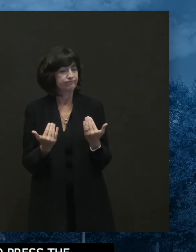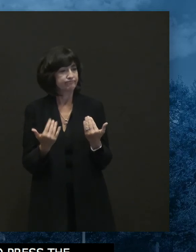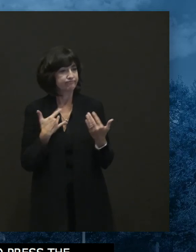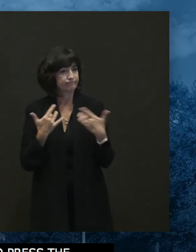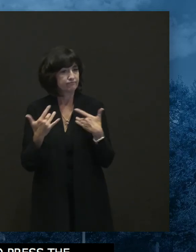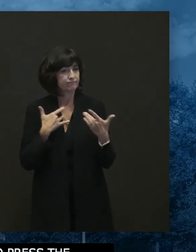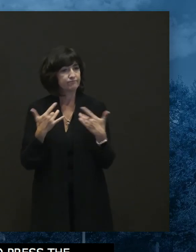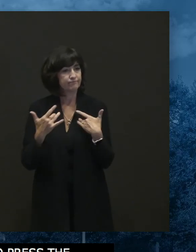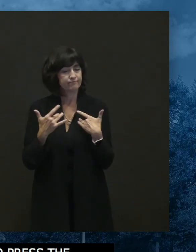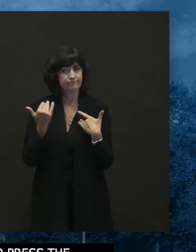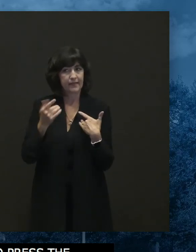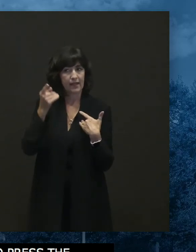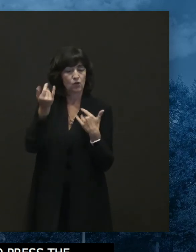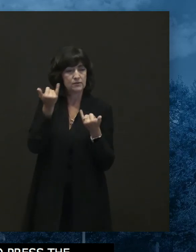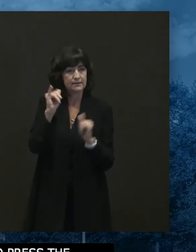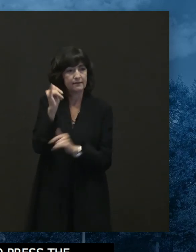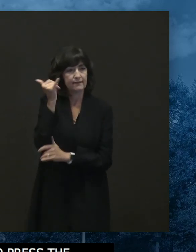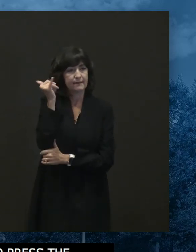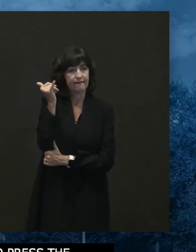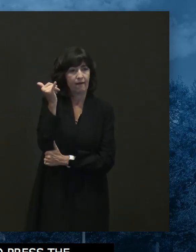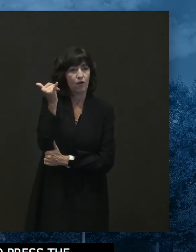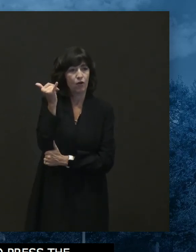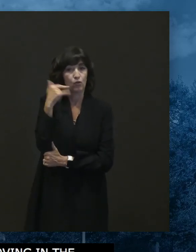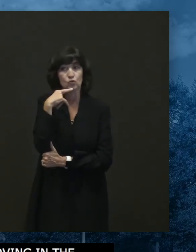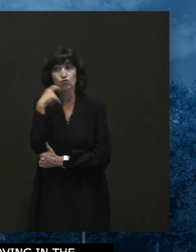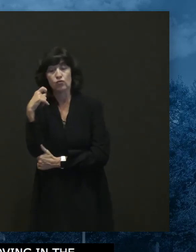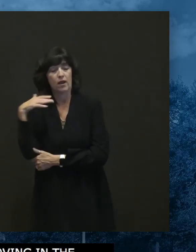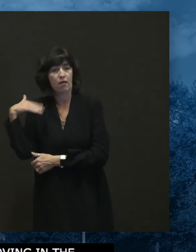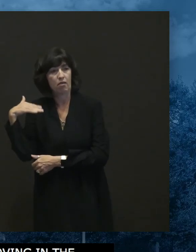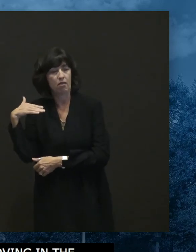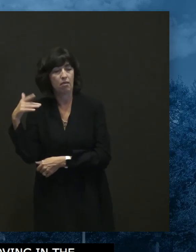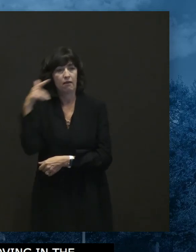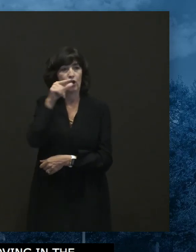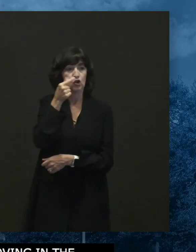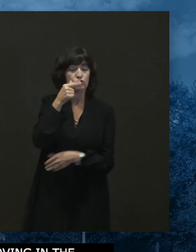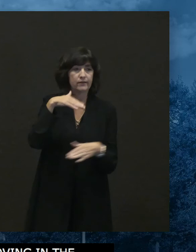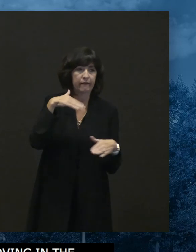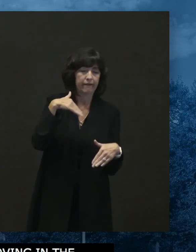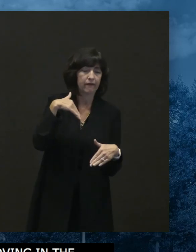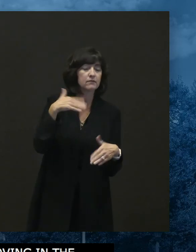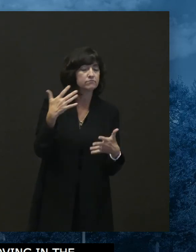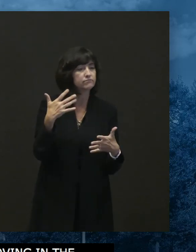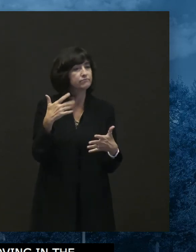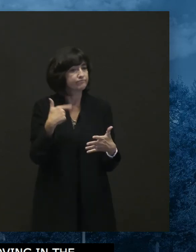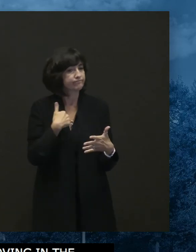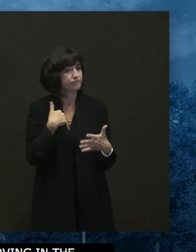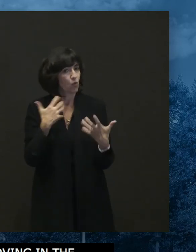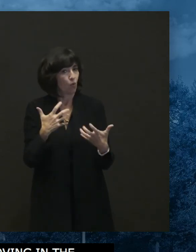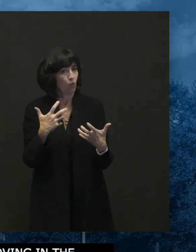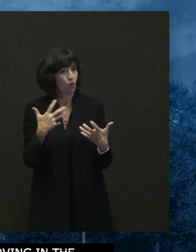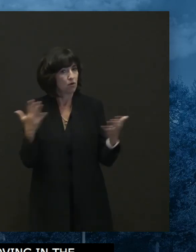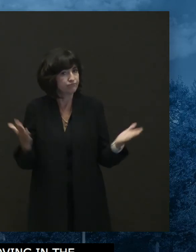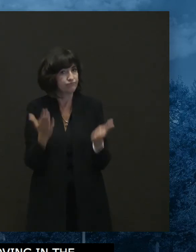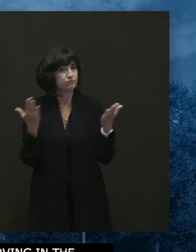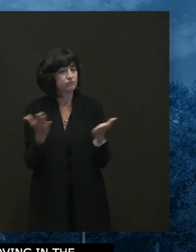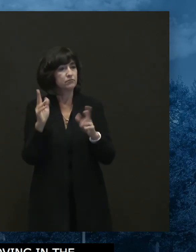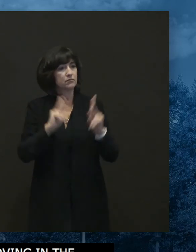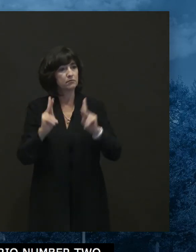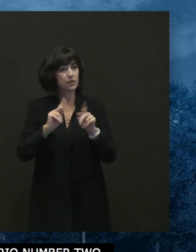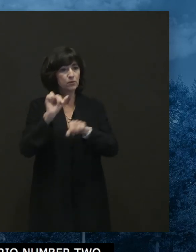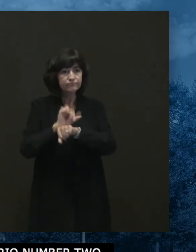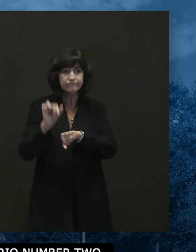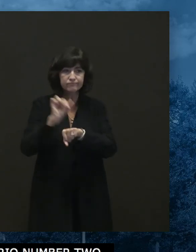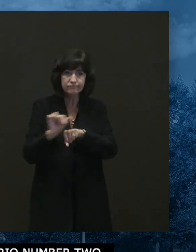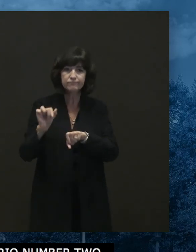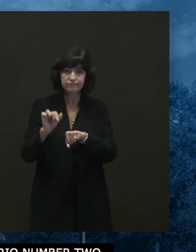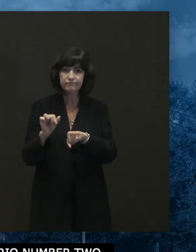yellow scenario. And so that's why we need to redouble our efforts to do better. That's why we need to get the